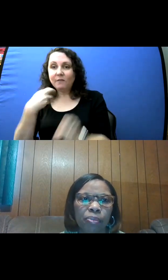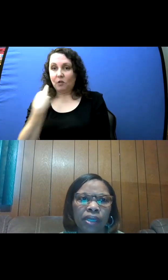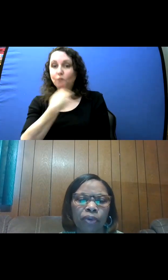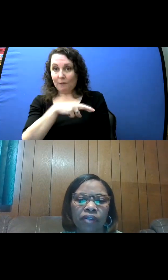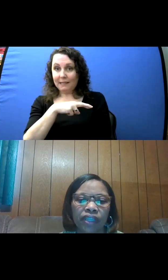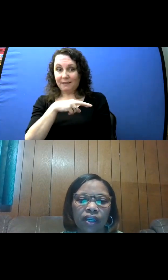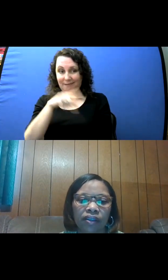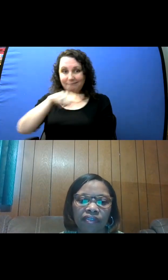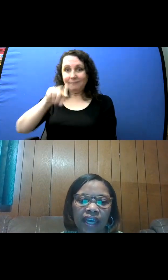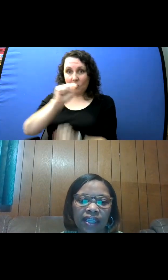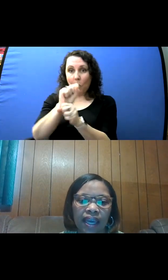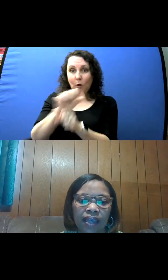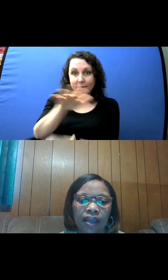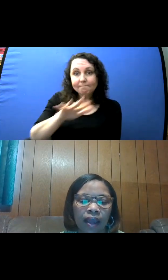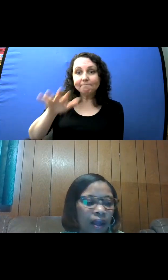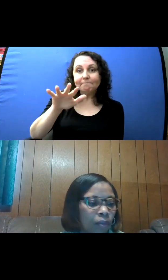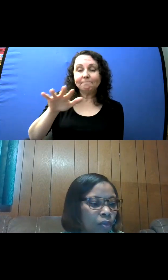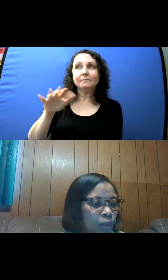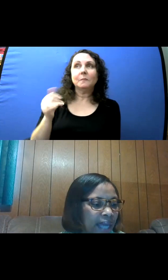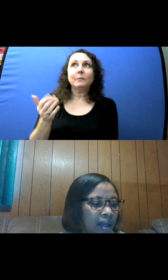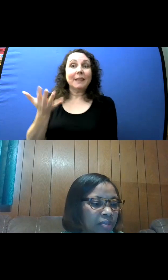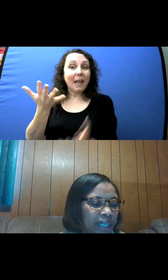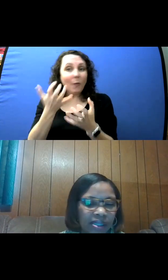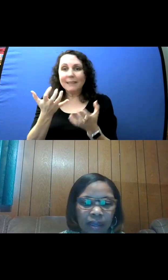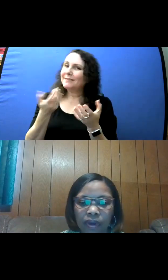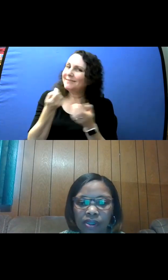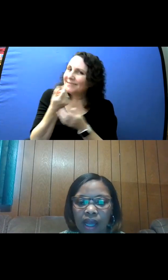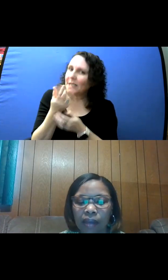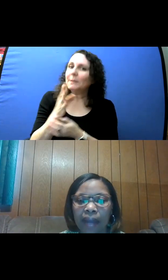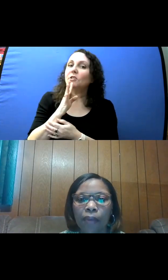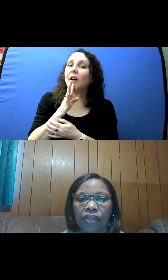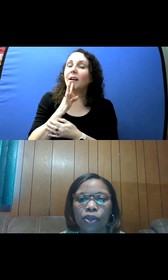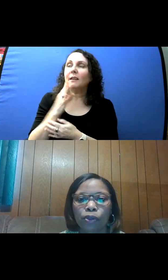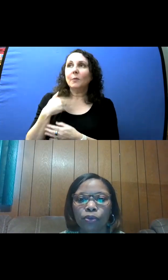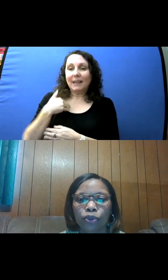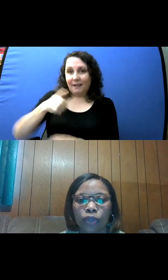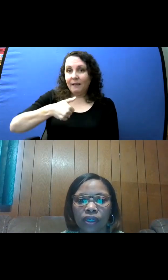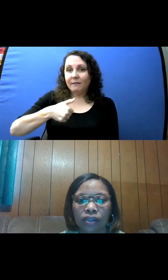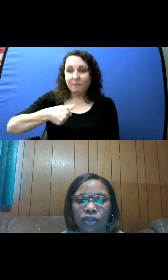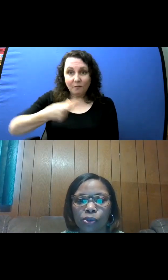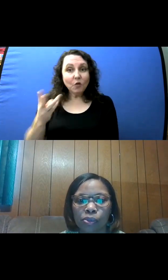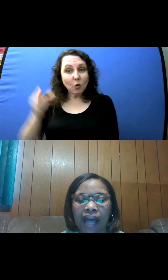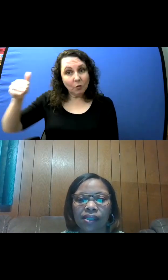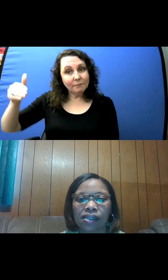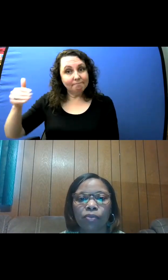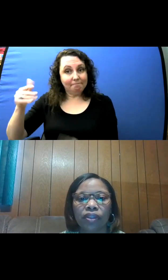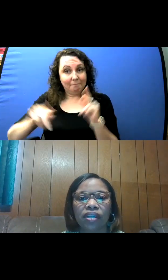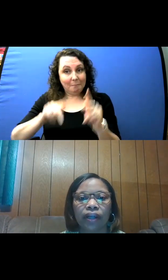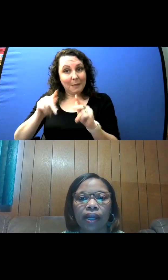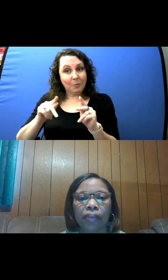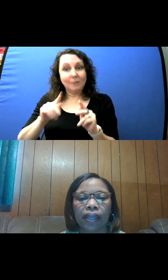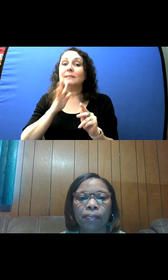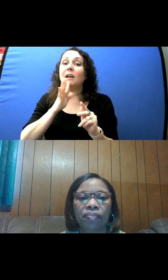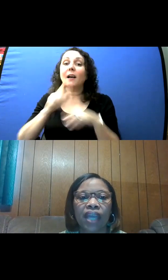wanted to speak briefly on the fact that we had a couple of guests that were going to talk about the no drug use policy within